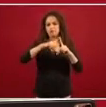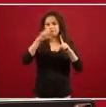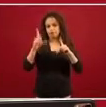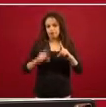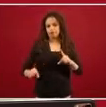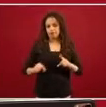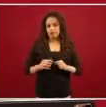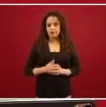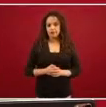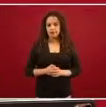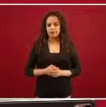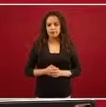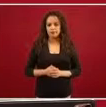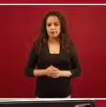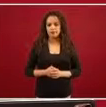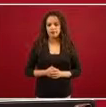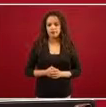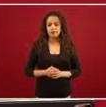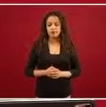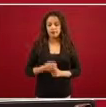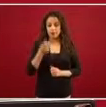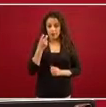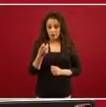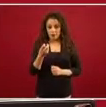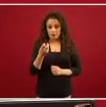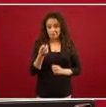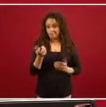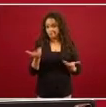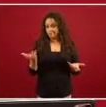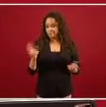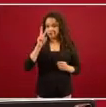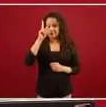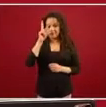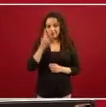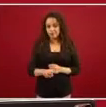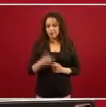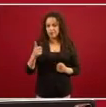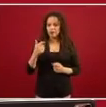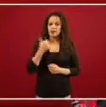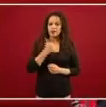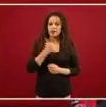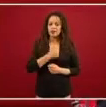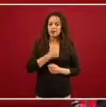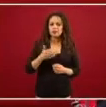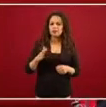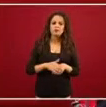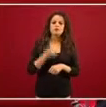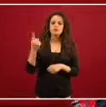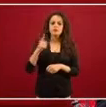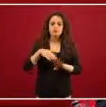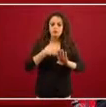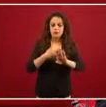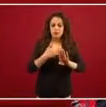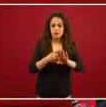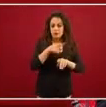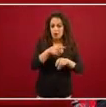of the country. This, as we have said before, represents a very